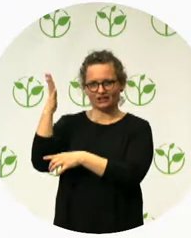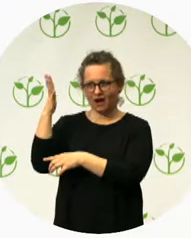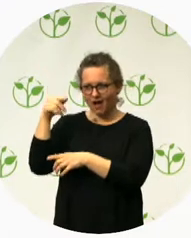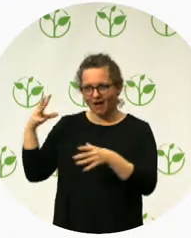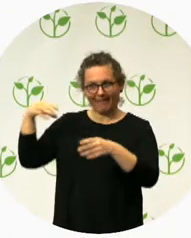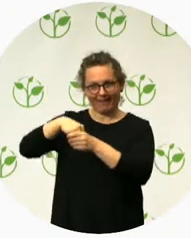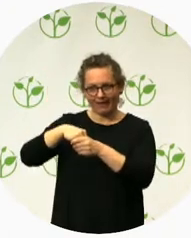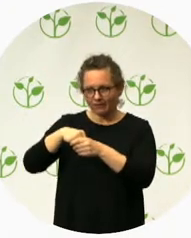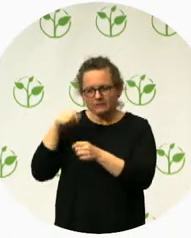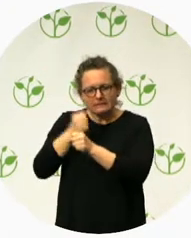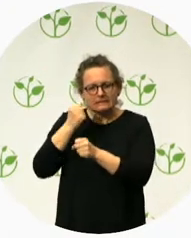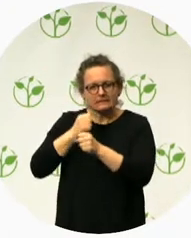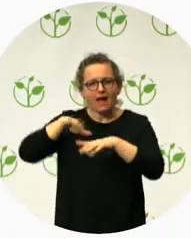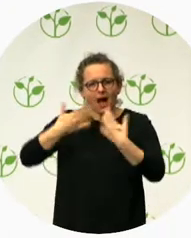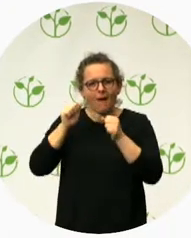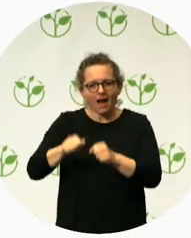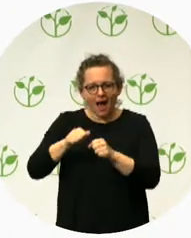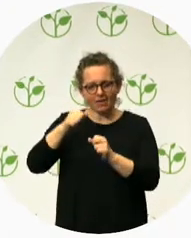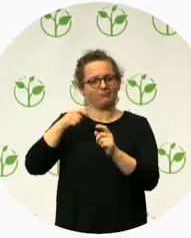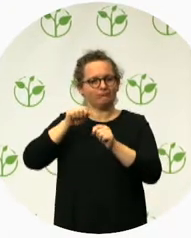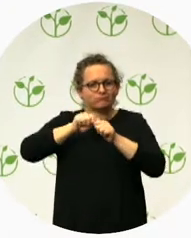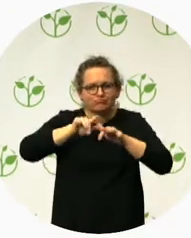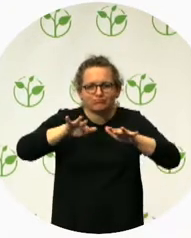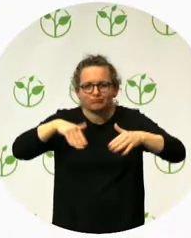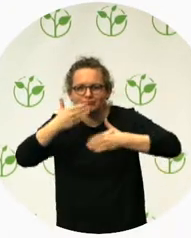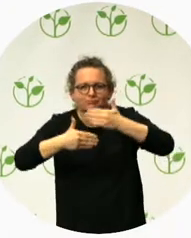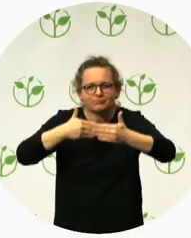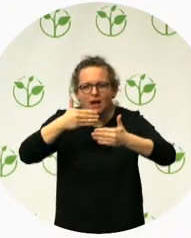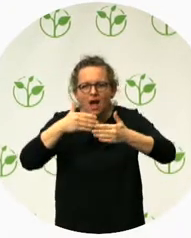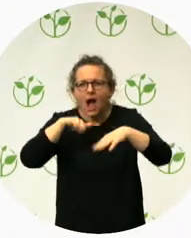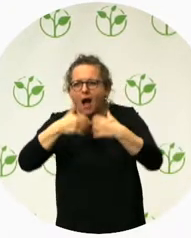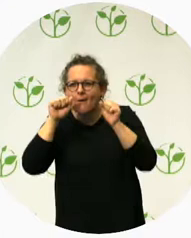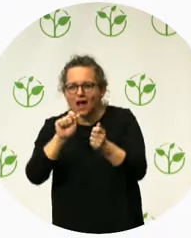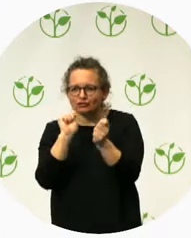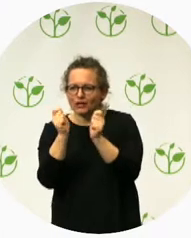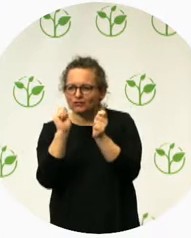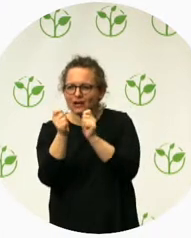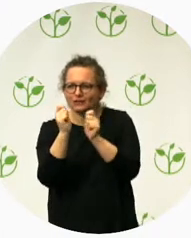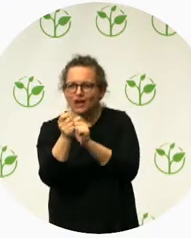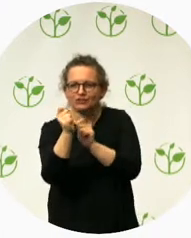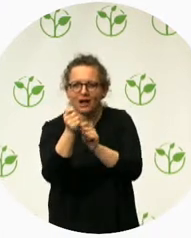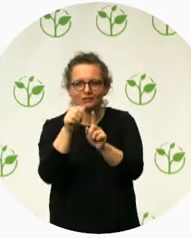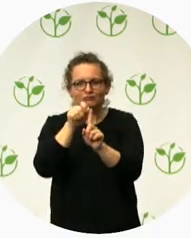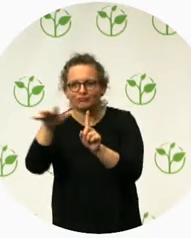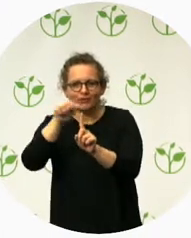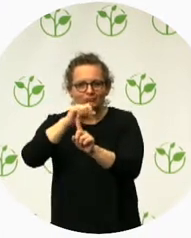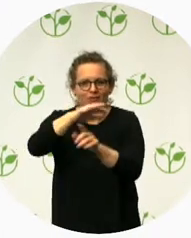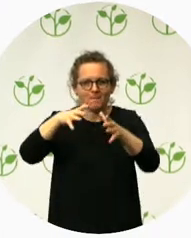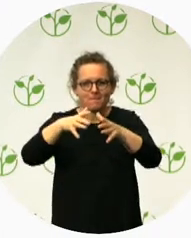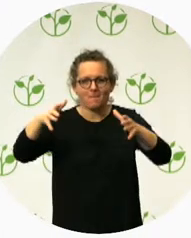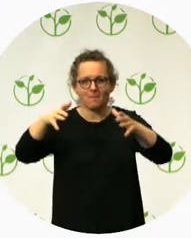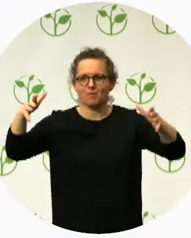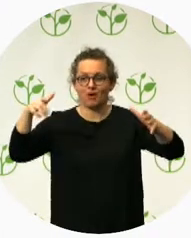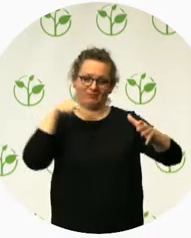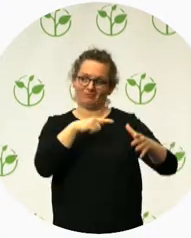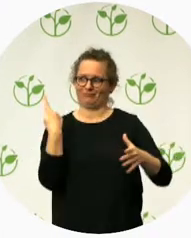means greater influence and change. So it's a really, really, really exciting collaboration. A few of you have been asking about